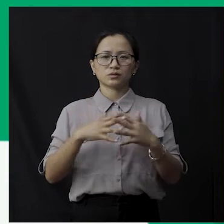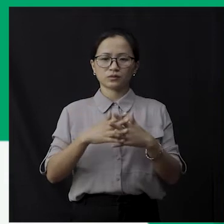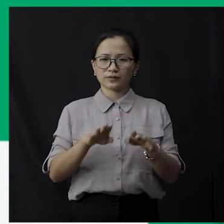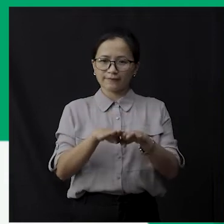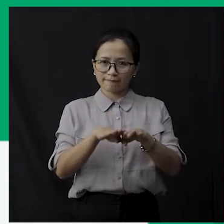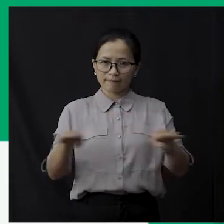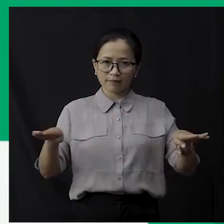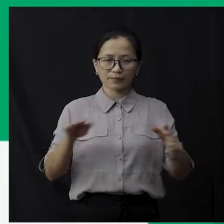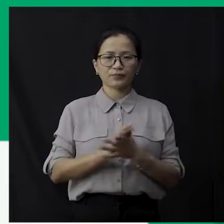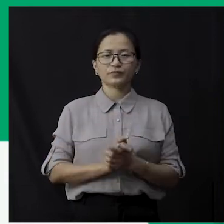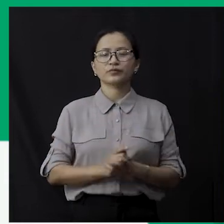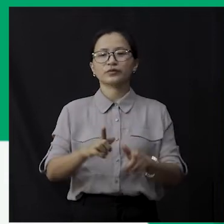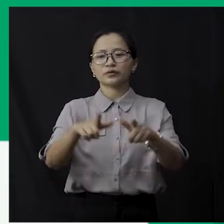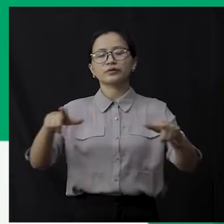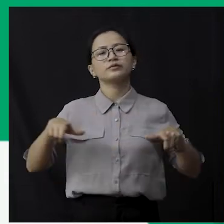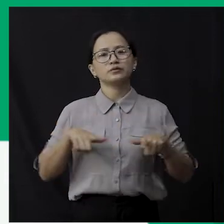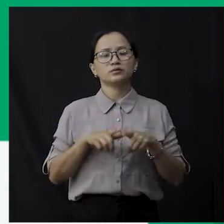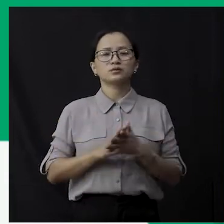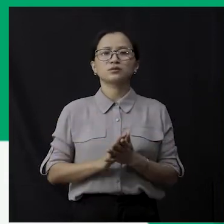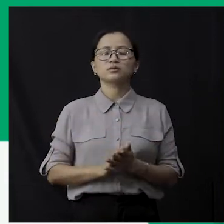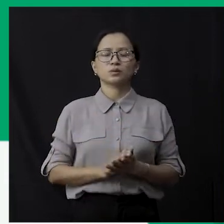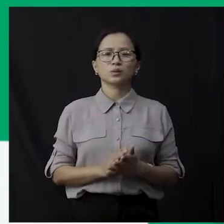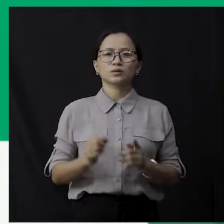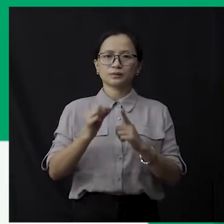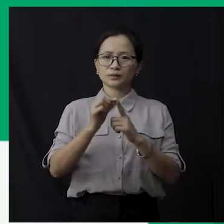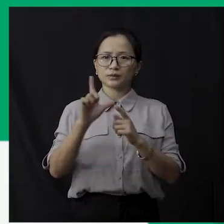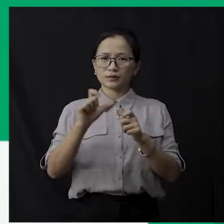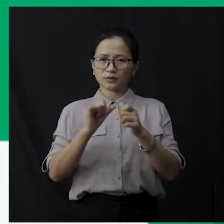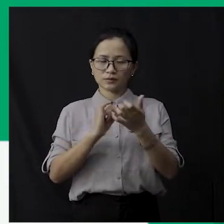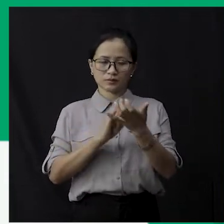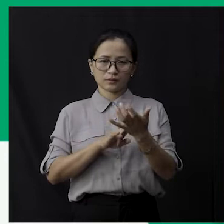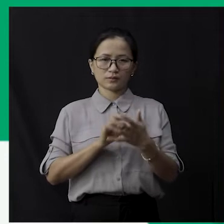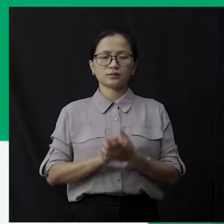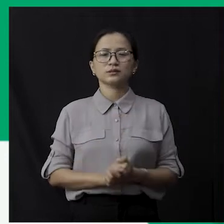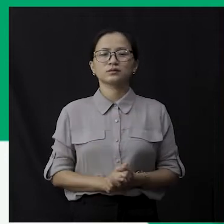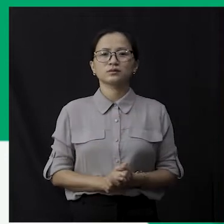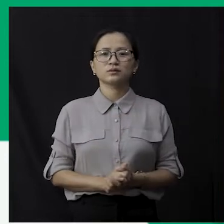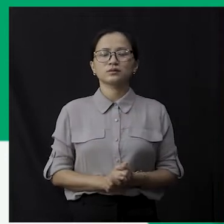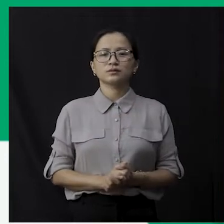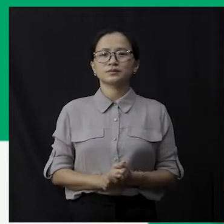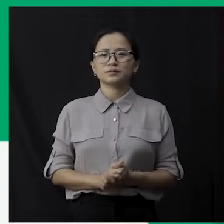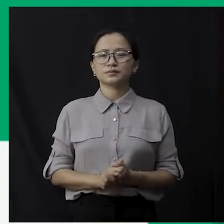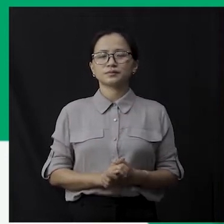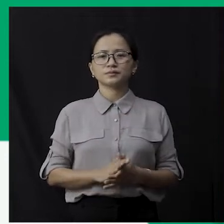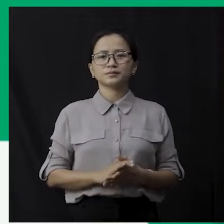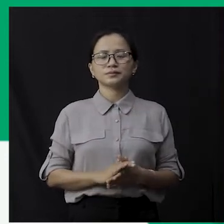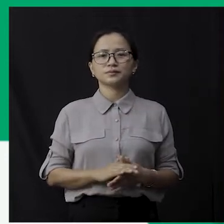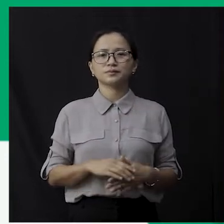flat land are called plains, okay? So let me repeat it. The low